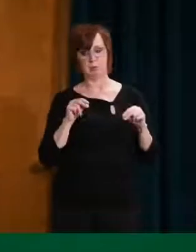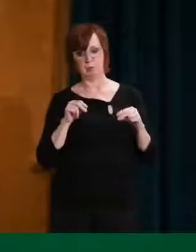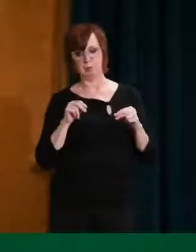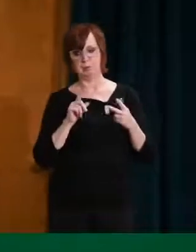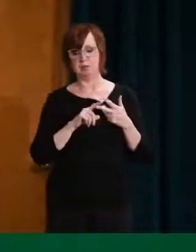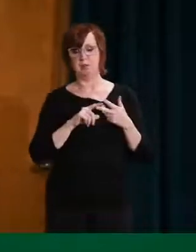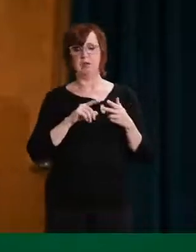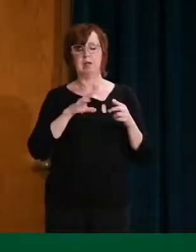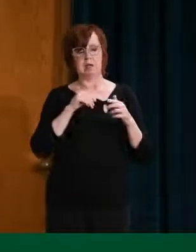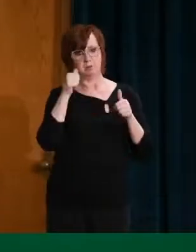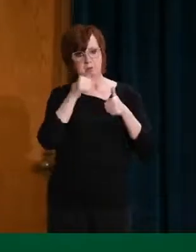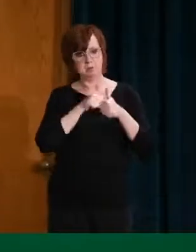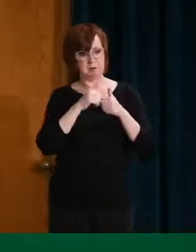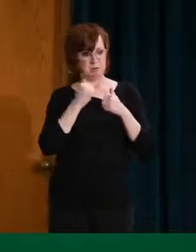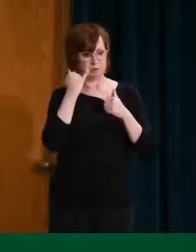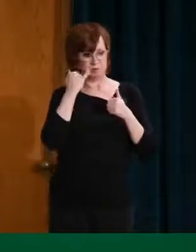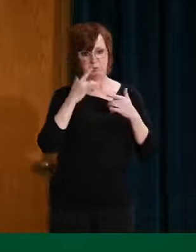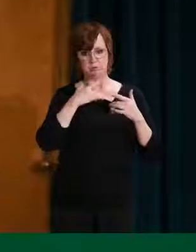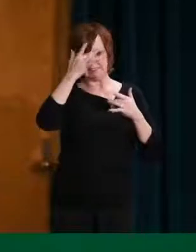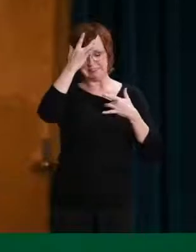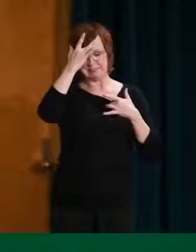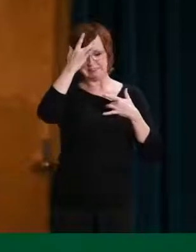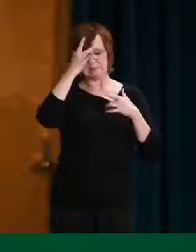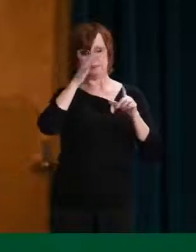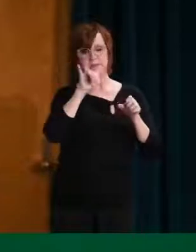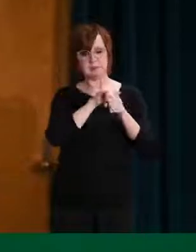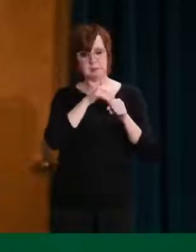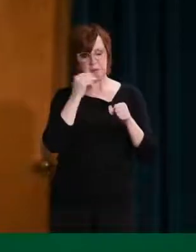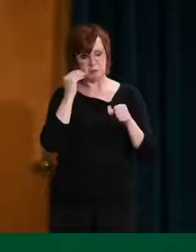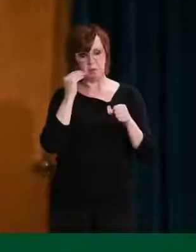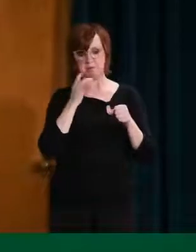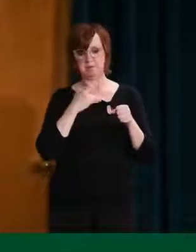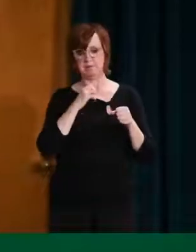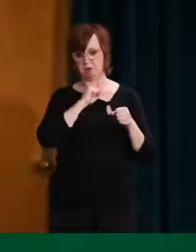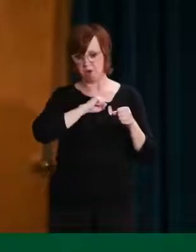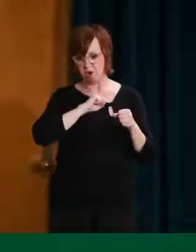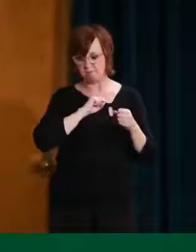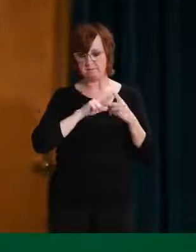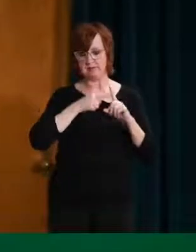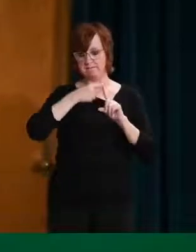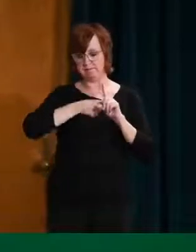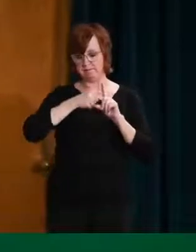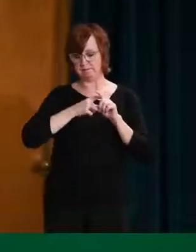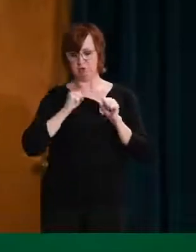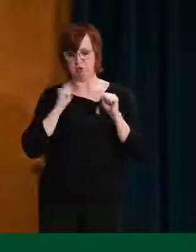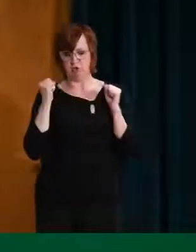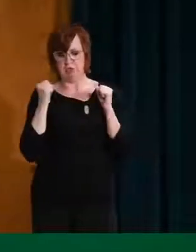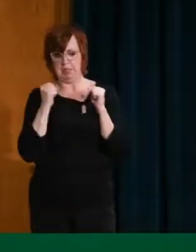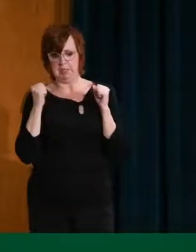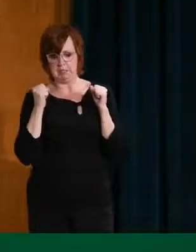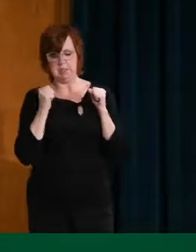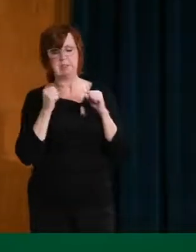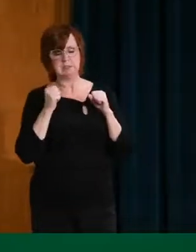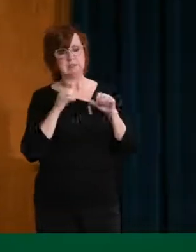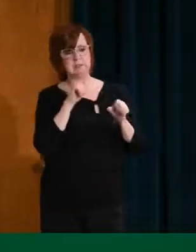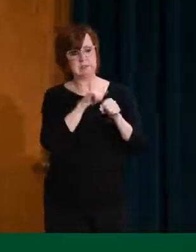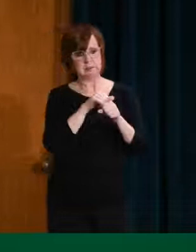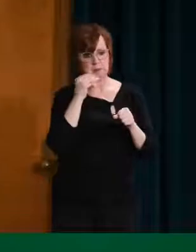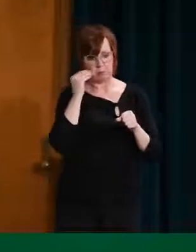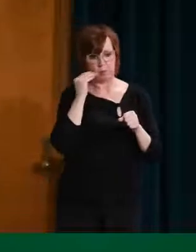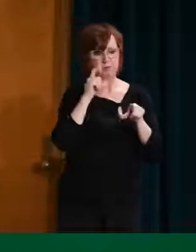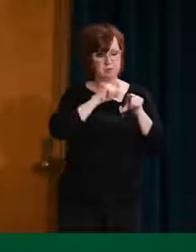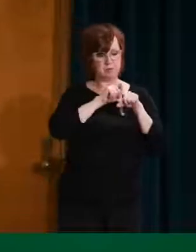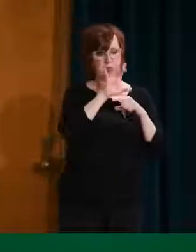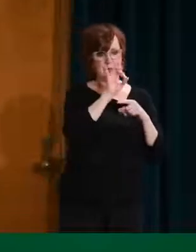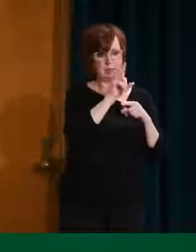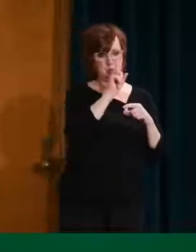chills, fever, and even if you haven't traveled, calling Healthline for advice, calling your primary care provider. And if your symptoms suggest